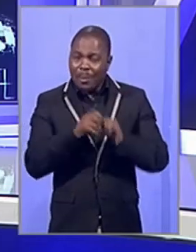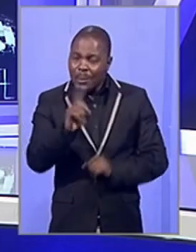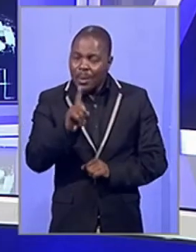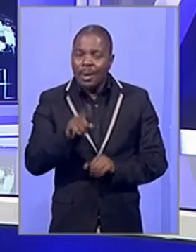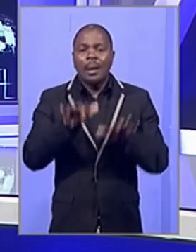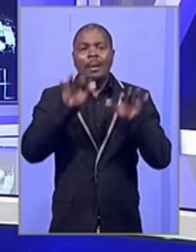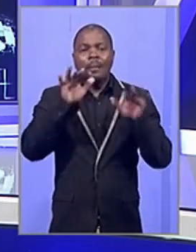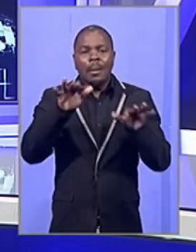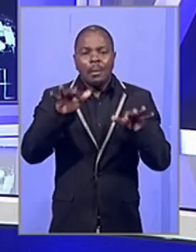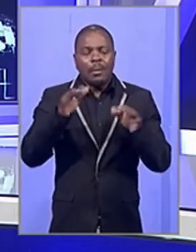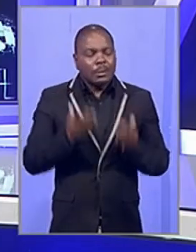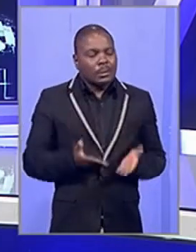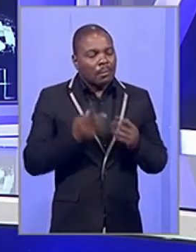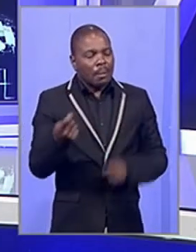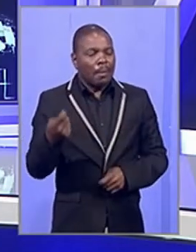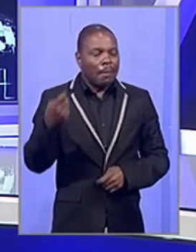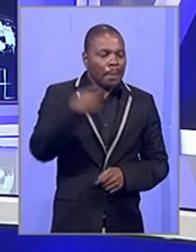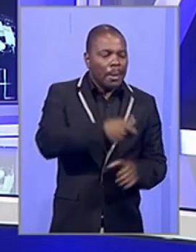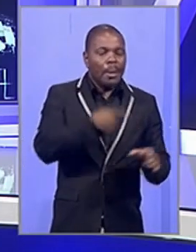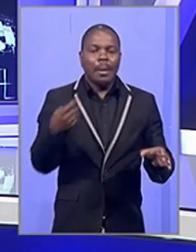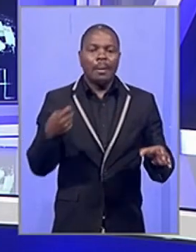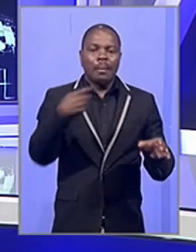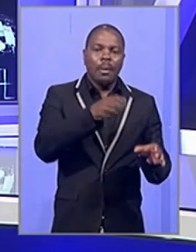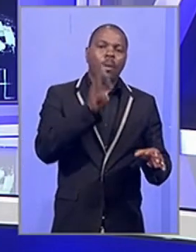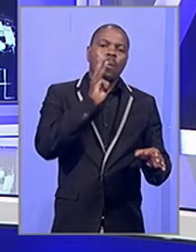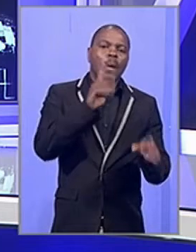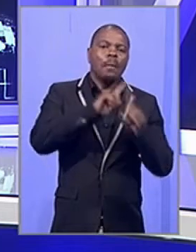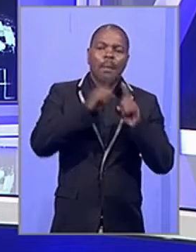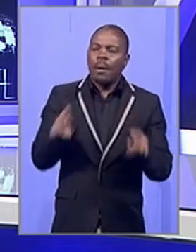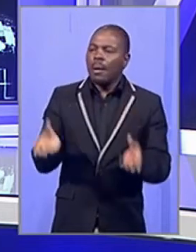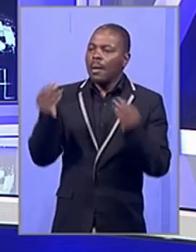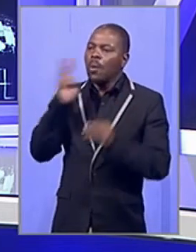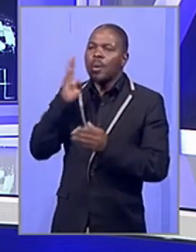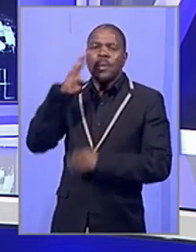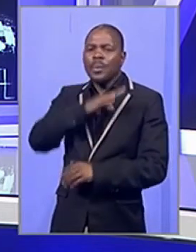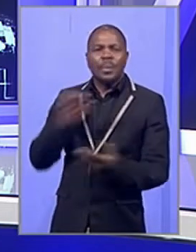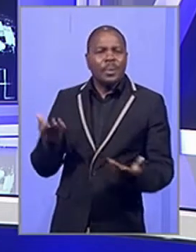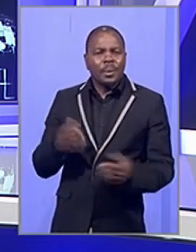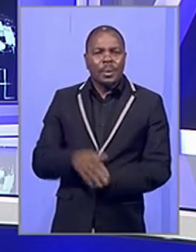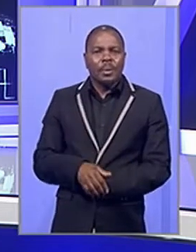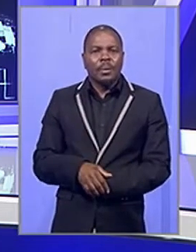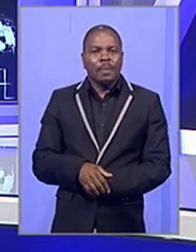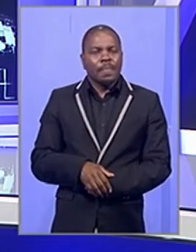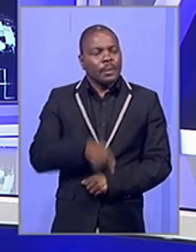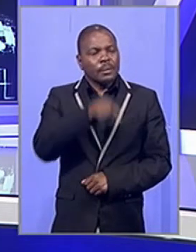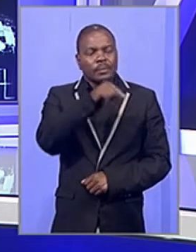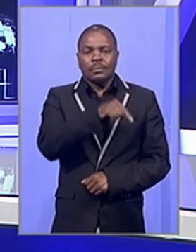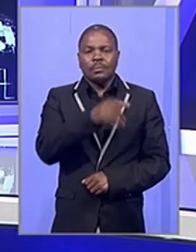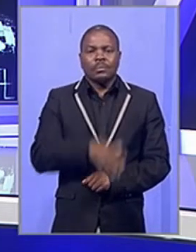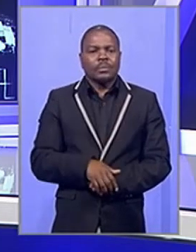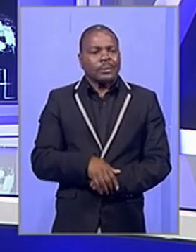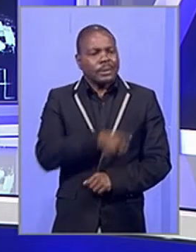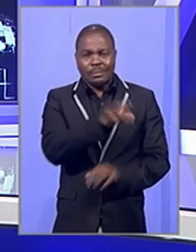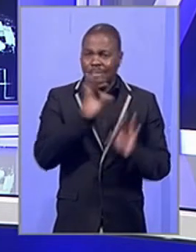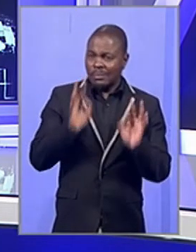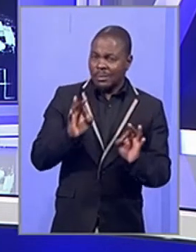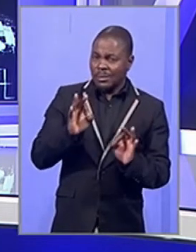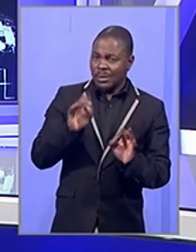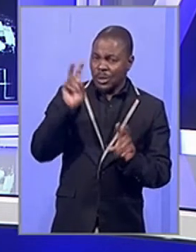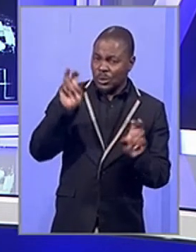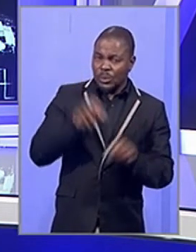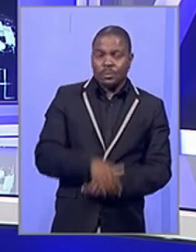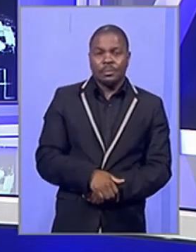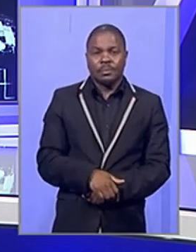pele go lefelela ditirelo tša metsi ao ba ka se a hwetšego. Taba ye le bona e lokile?